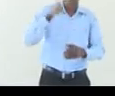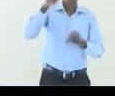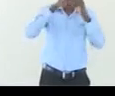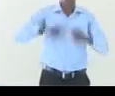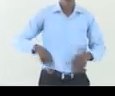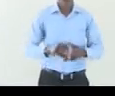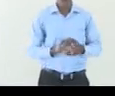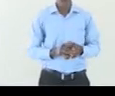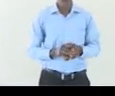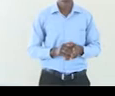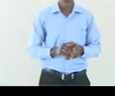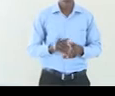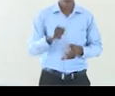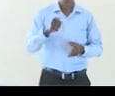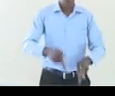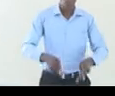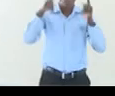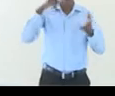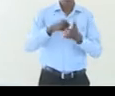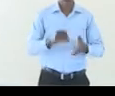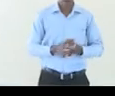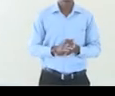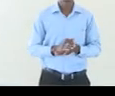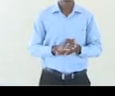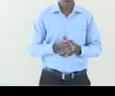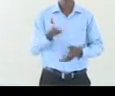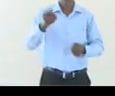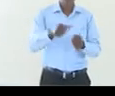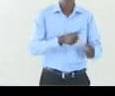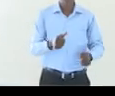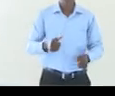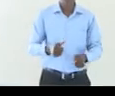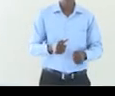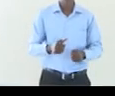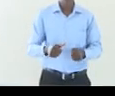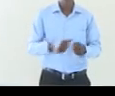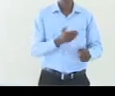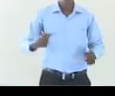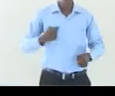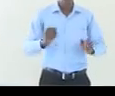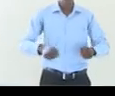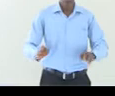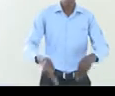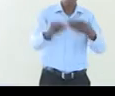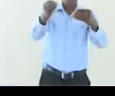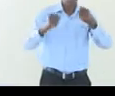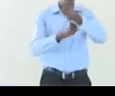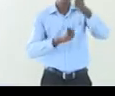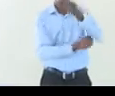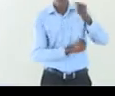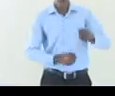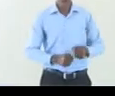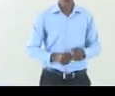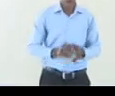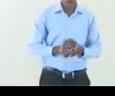in your father's village. You can promote it. There is something each one of us can do. You can give scholarship to one or two children along with